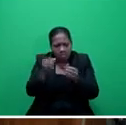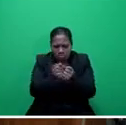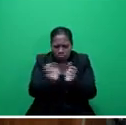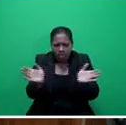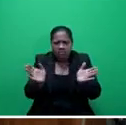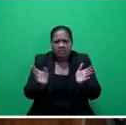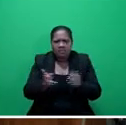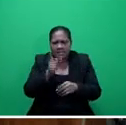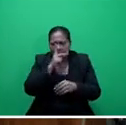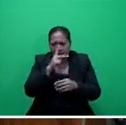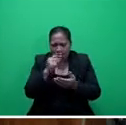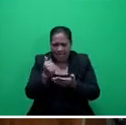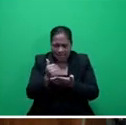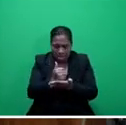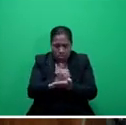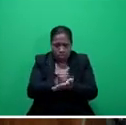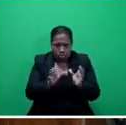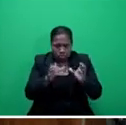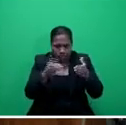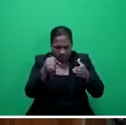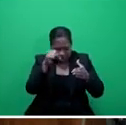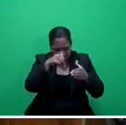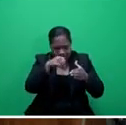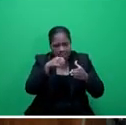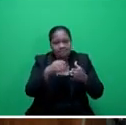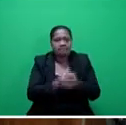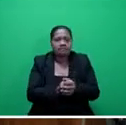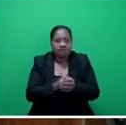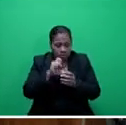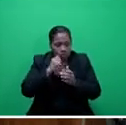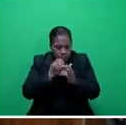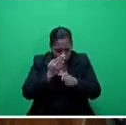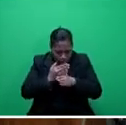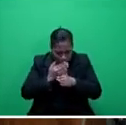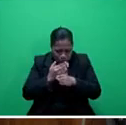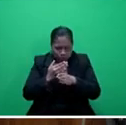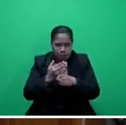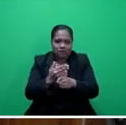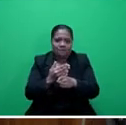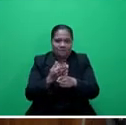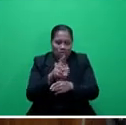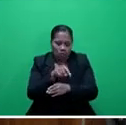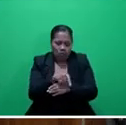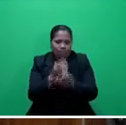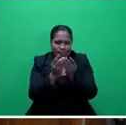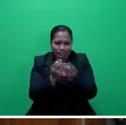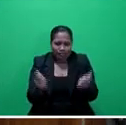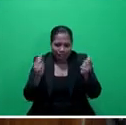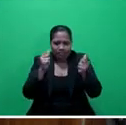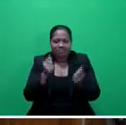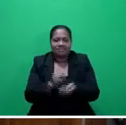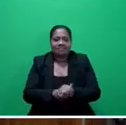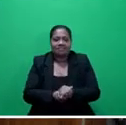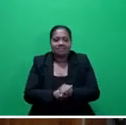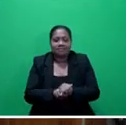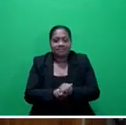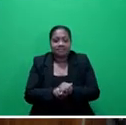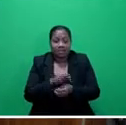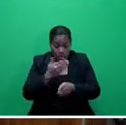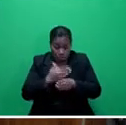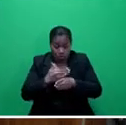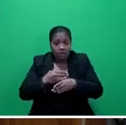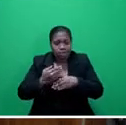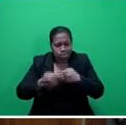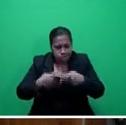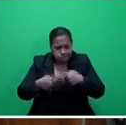Accounts Committee will find, reflect on, and work towards resolving. This work will be ongoing, and that